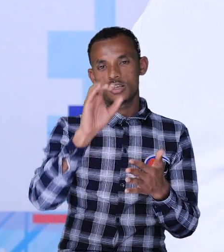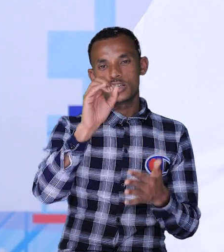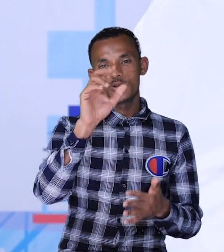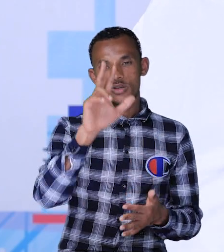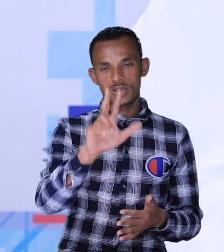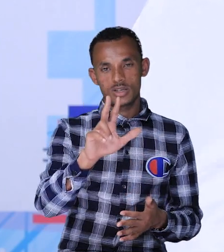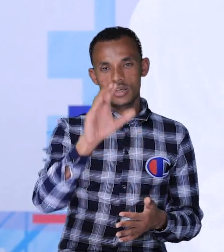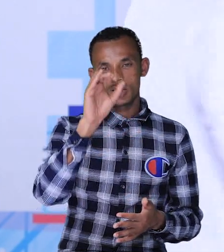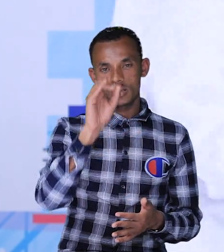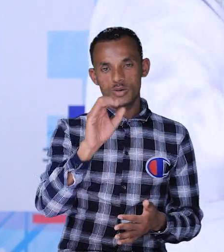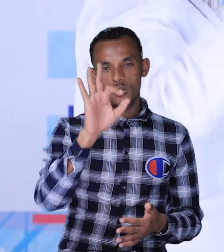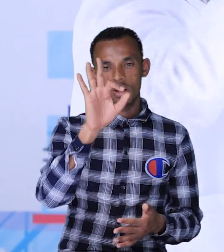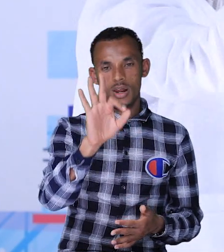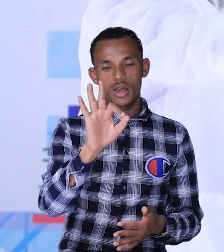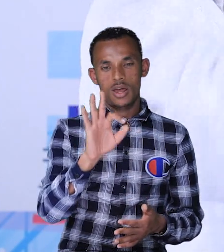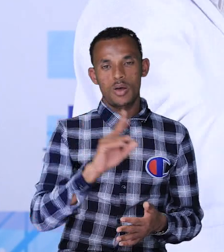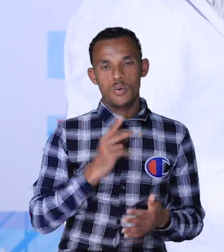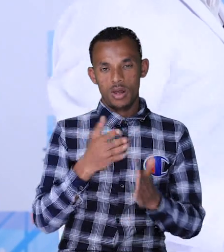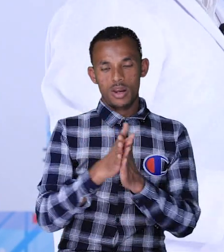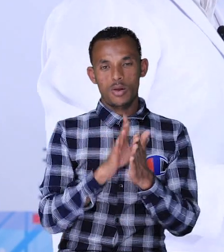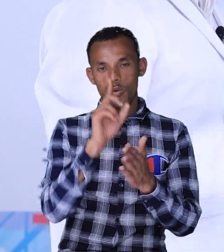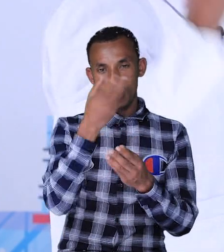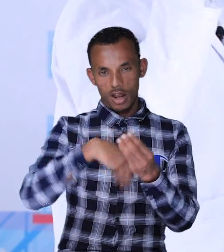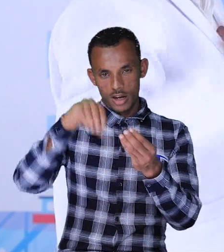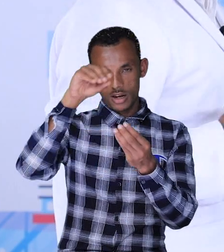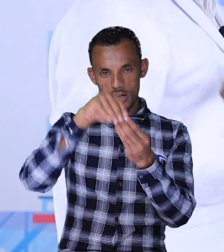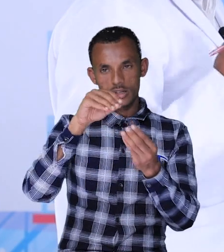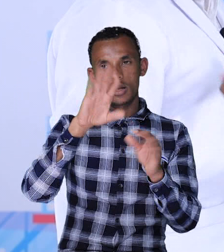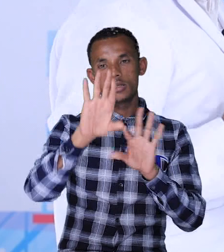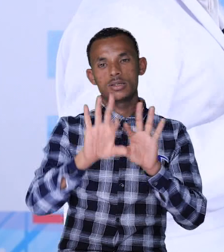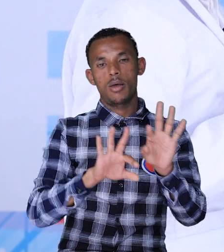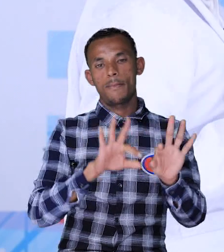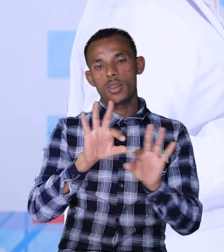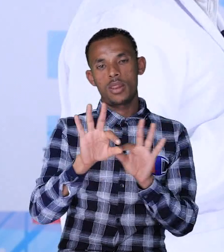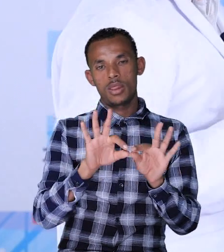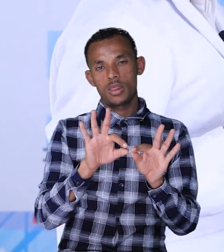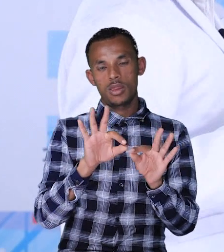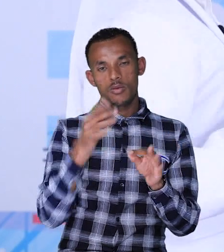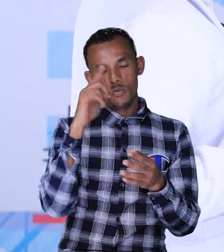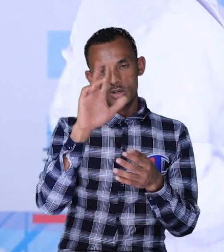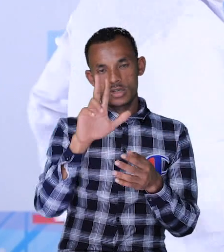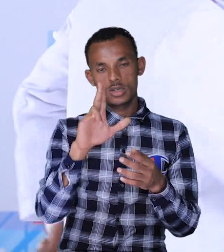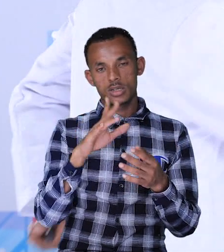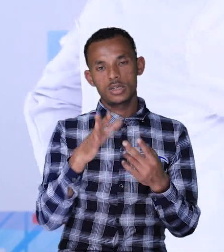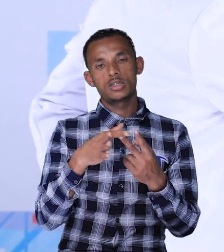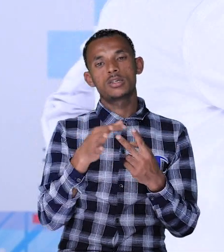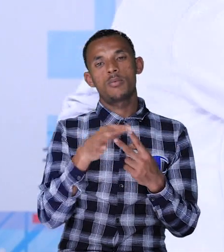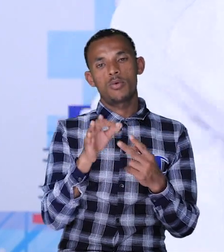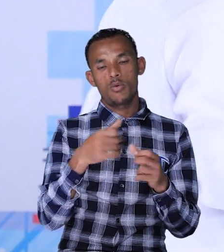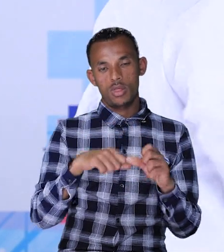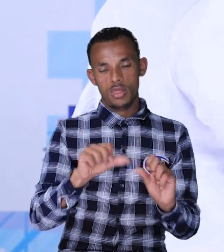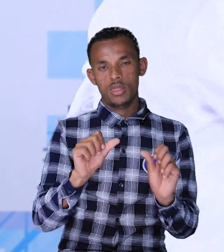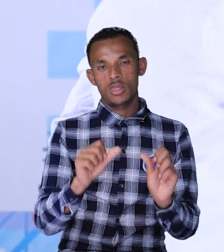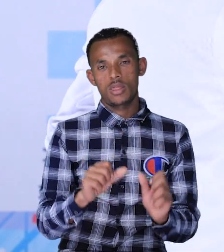03, 09. So we need one additional sample since we need 3 samples. So